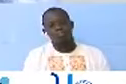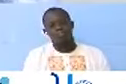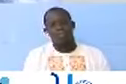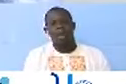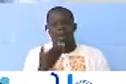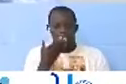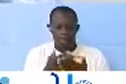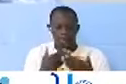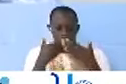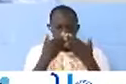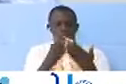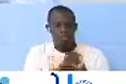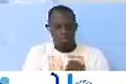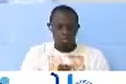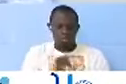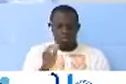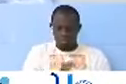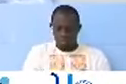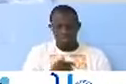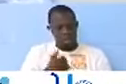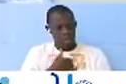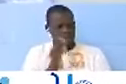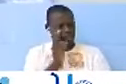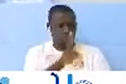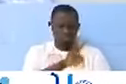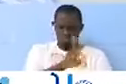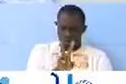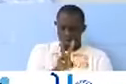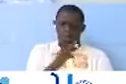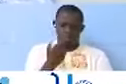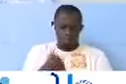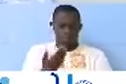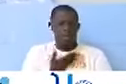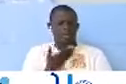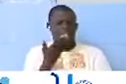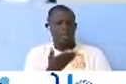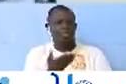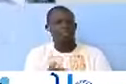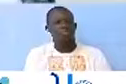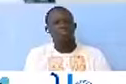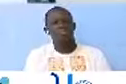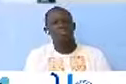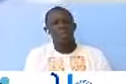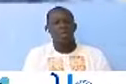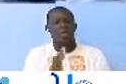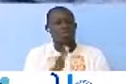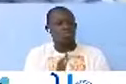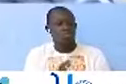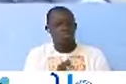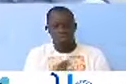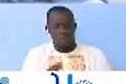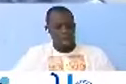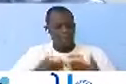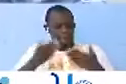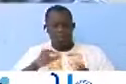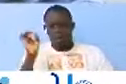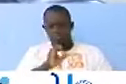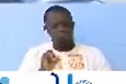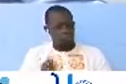Please tell us. I saw people there. They were not looking happy.